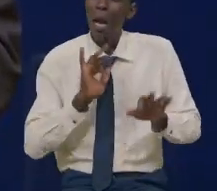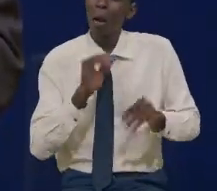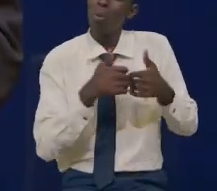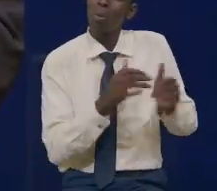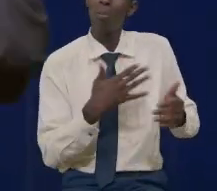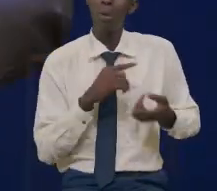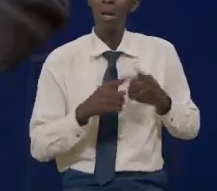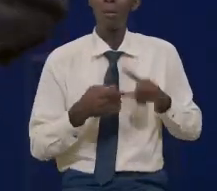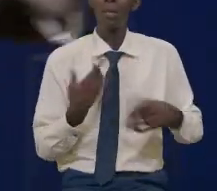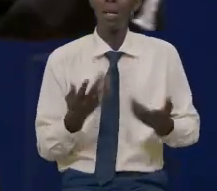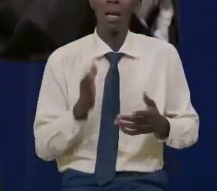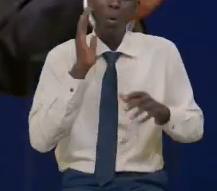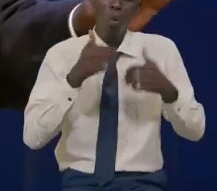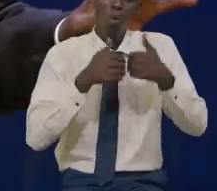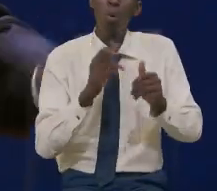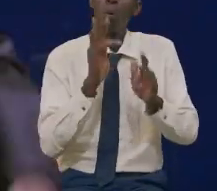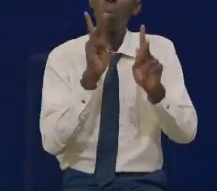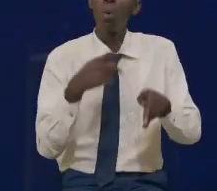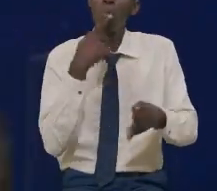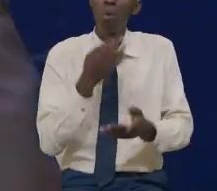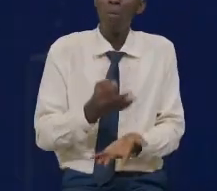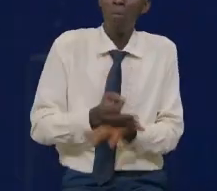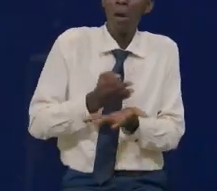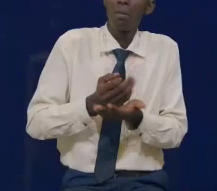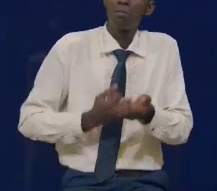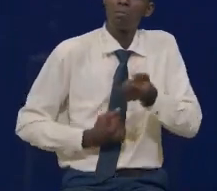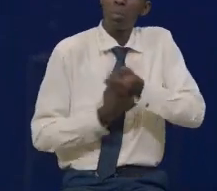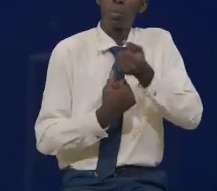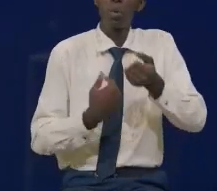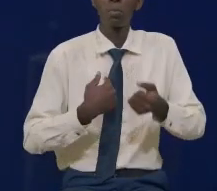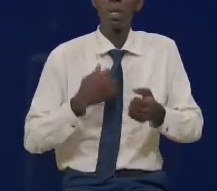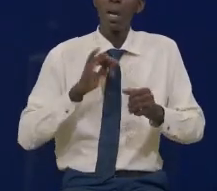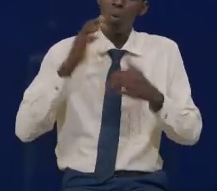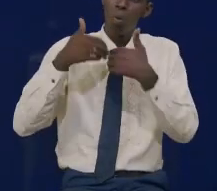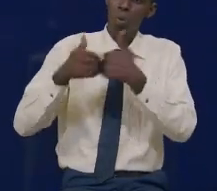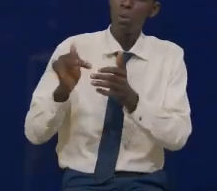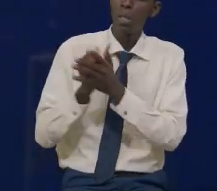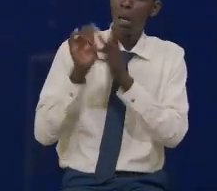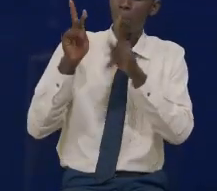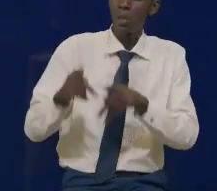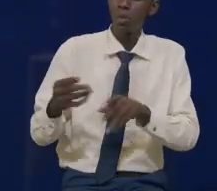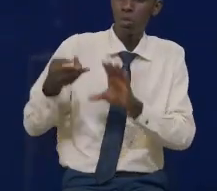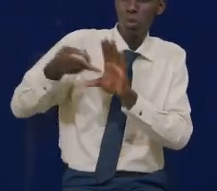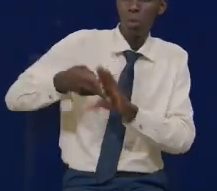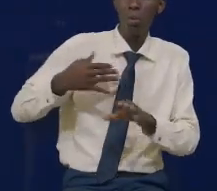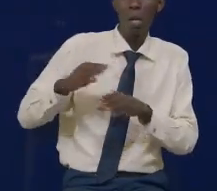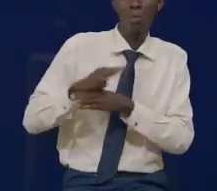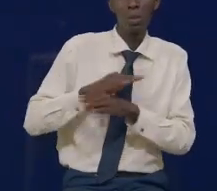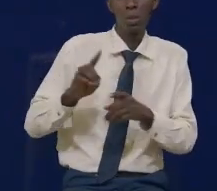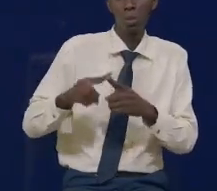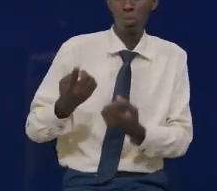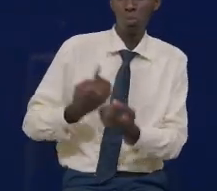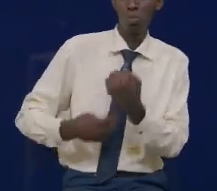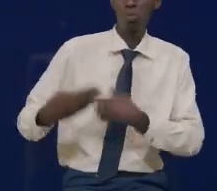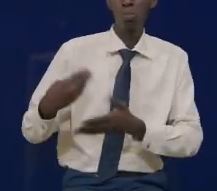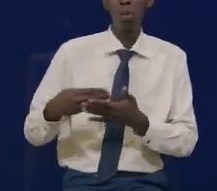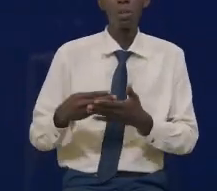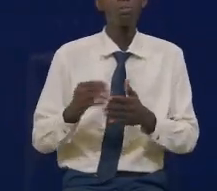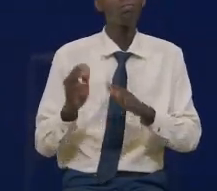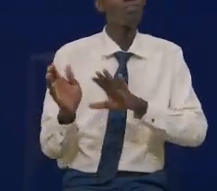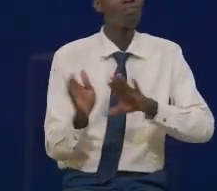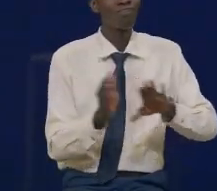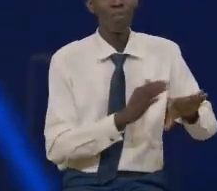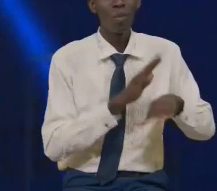you lose a financier, or you lose a business partner. But here is the truth. And like Daniel, you are caught out for the